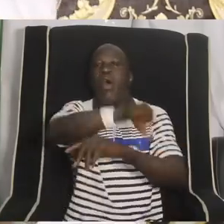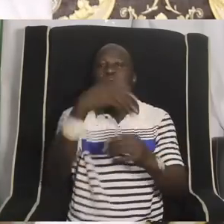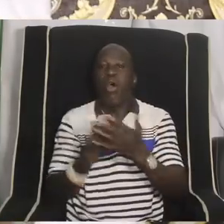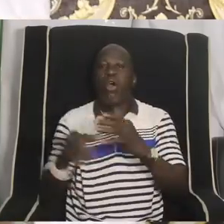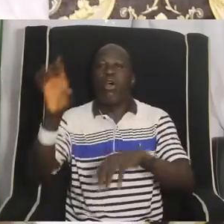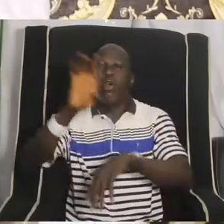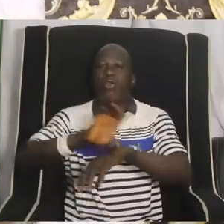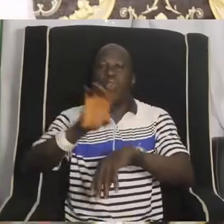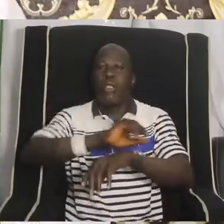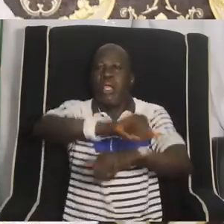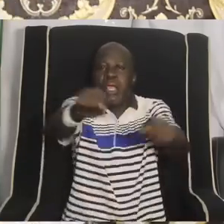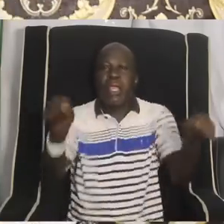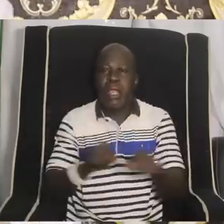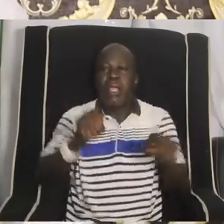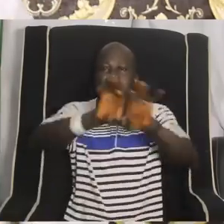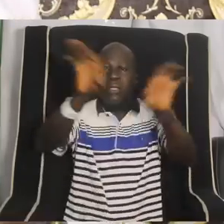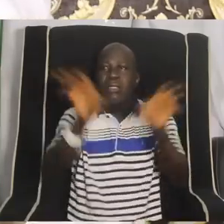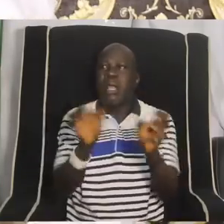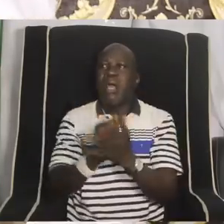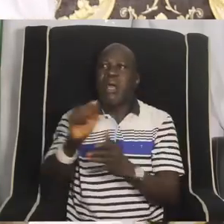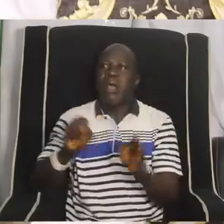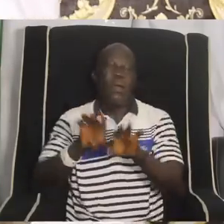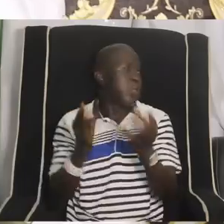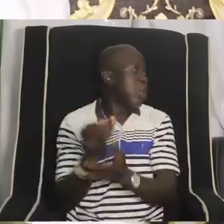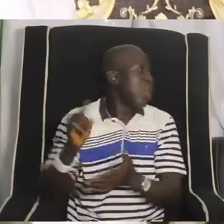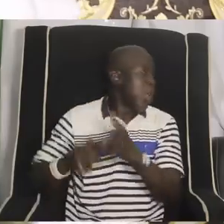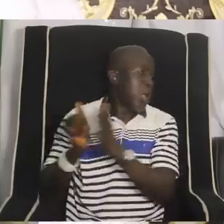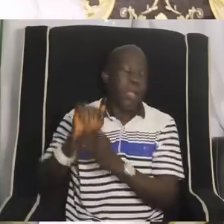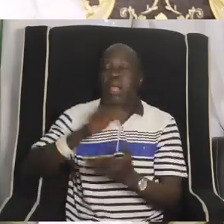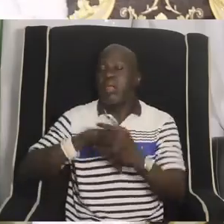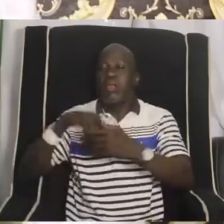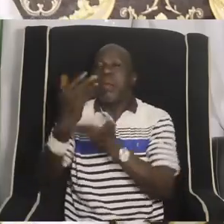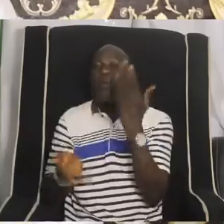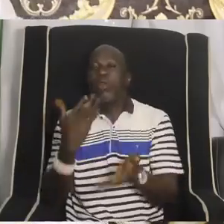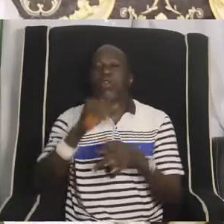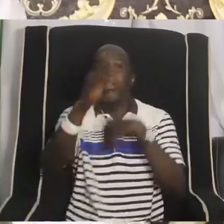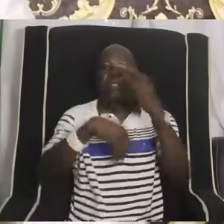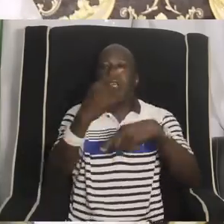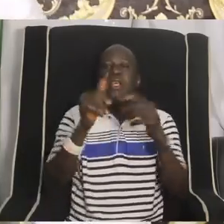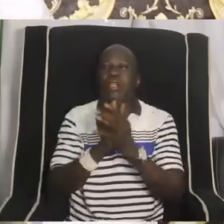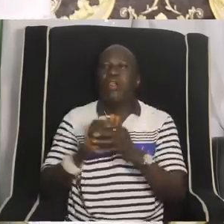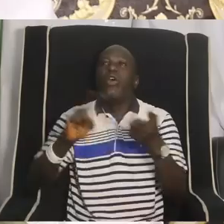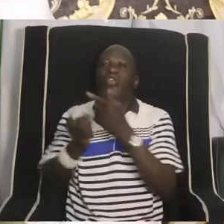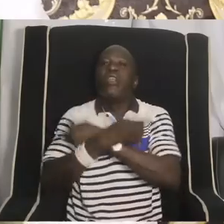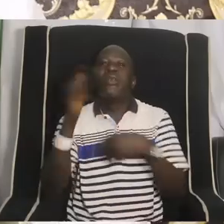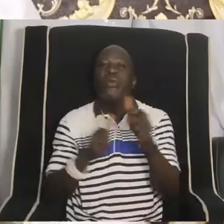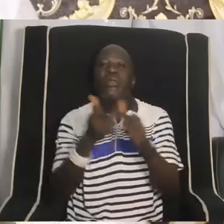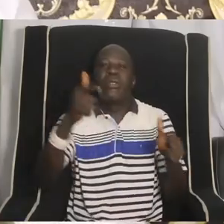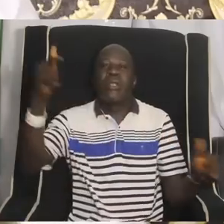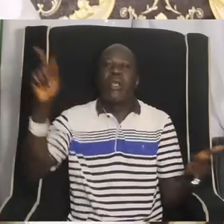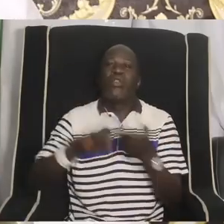The cities that are branches in. Make sure you go to the one that is next to you. Today